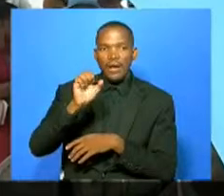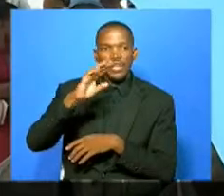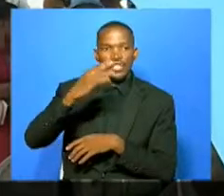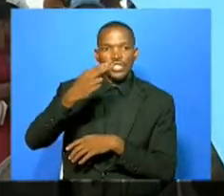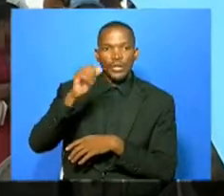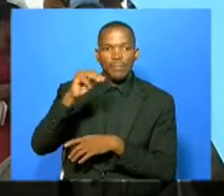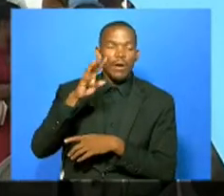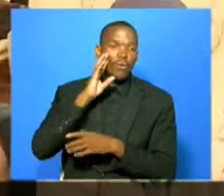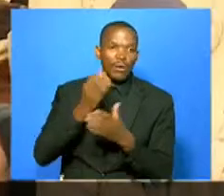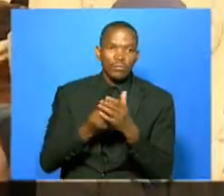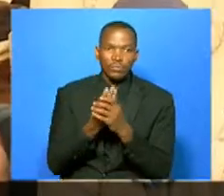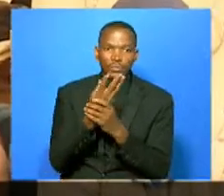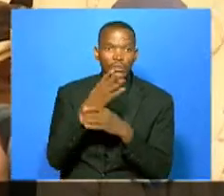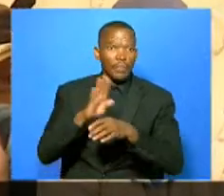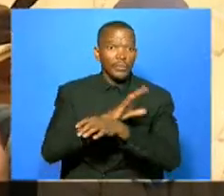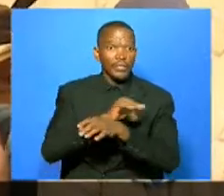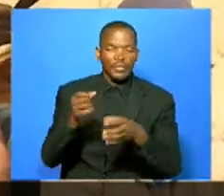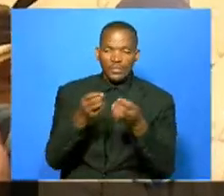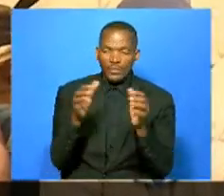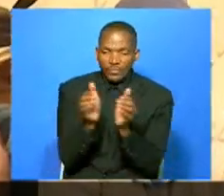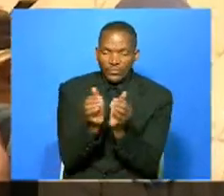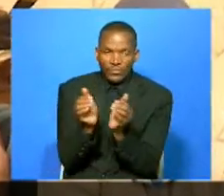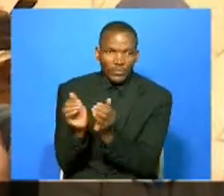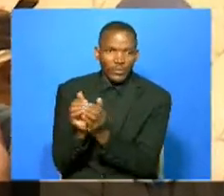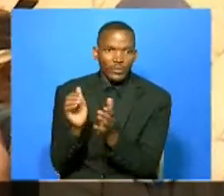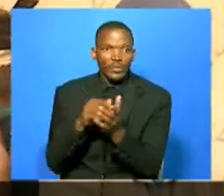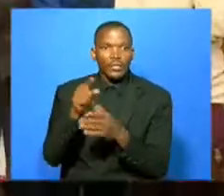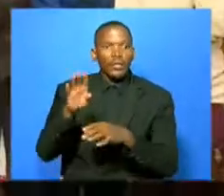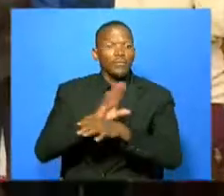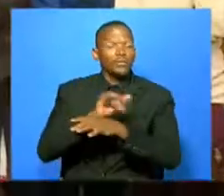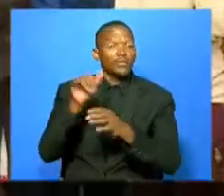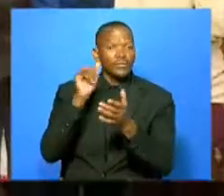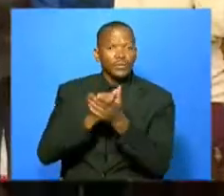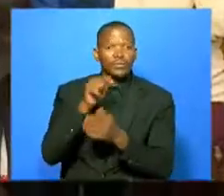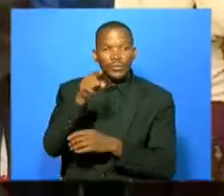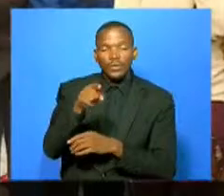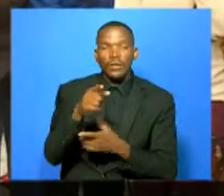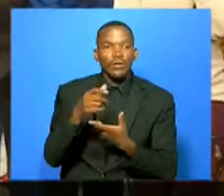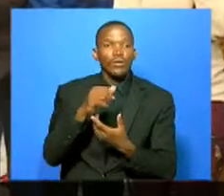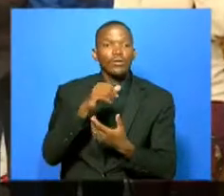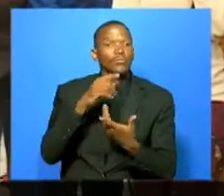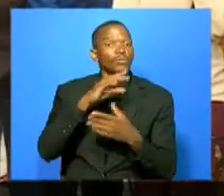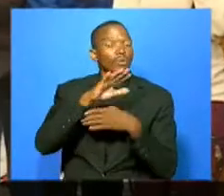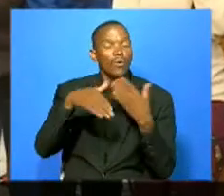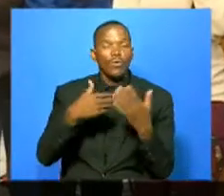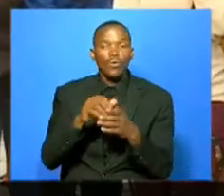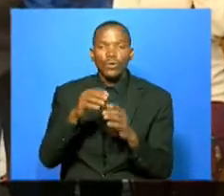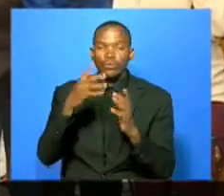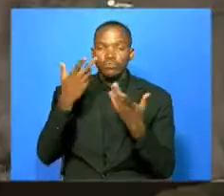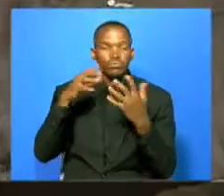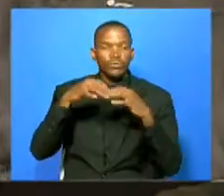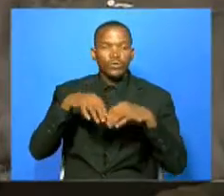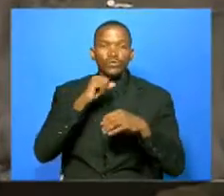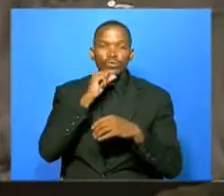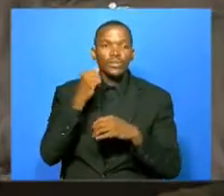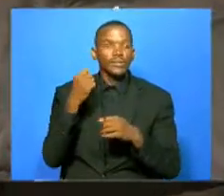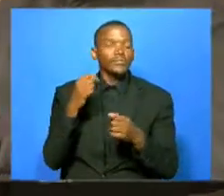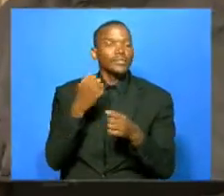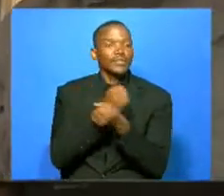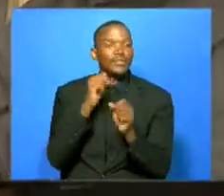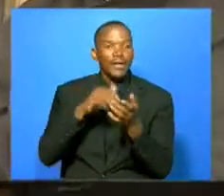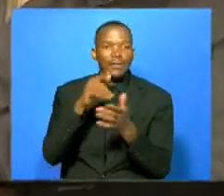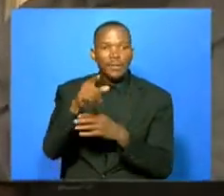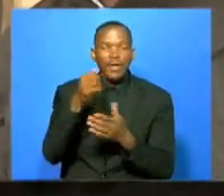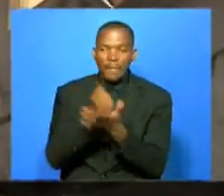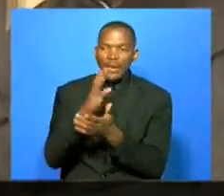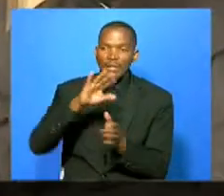fa le tla godisa mogama wa dikgwebo tse dipotlana ka jaana mogama o o tswa kgakala o sa sireletsega mme ebile o kgapetswe kwa thoko ke dibanka ntse ona